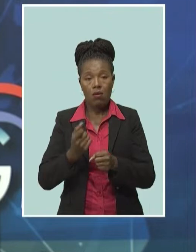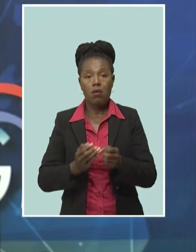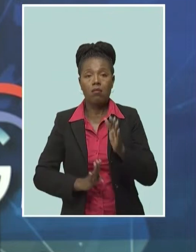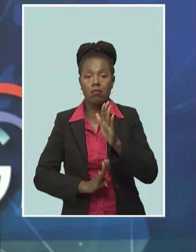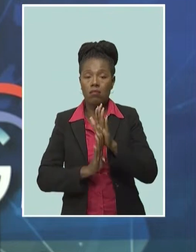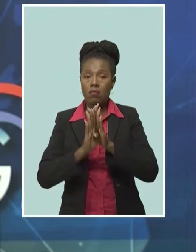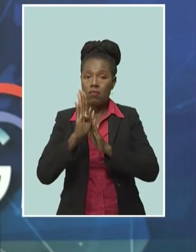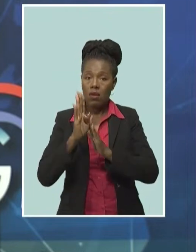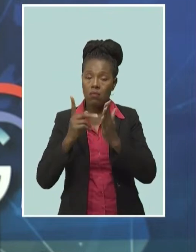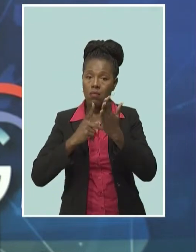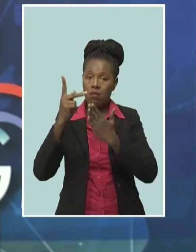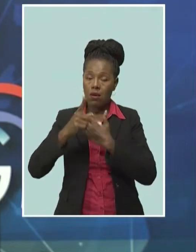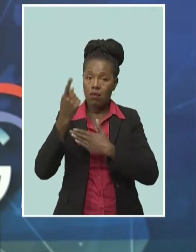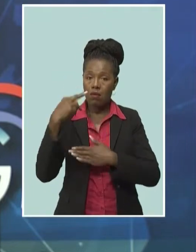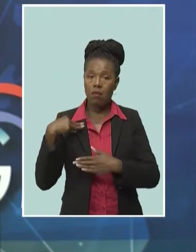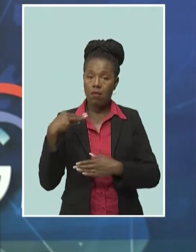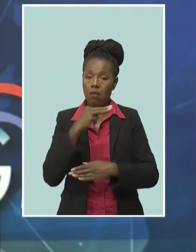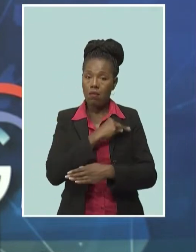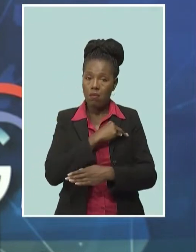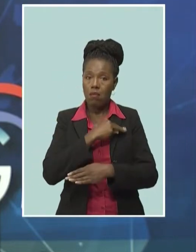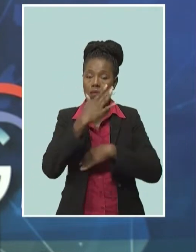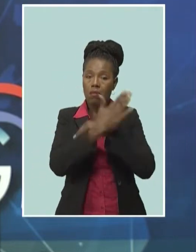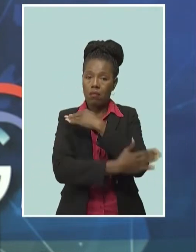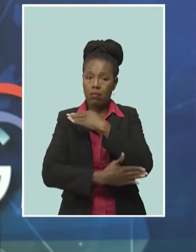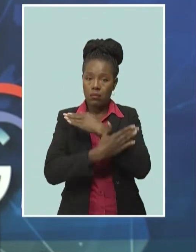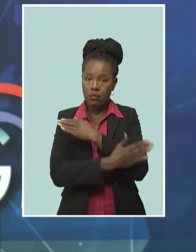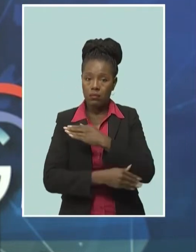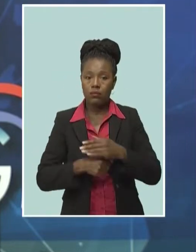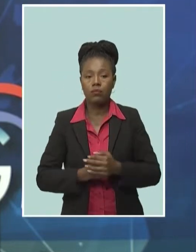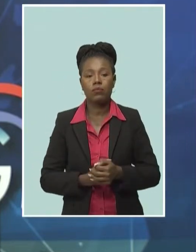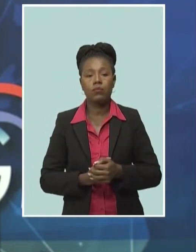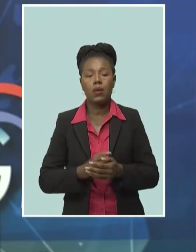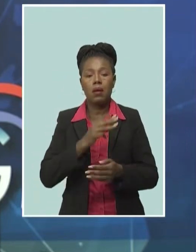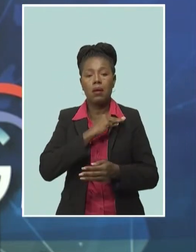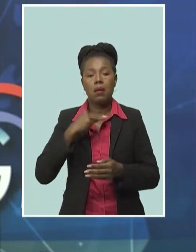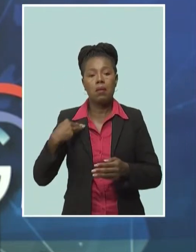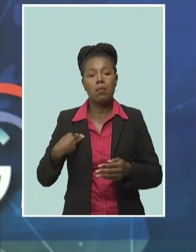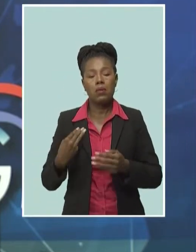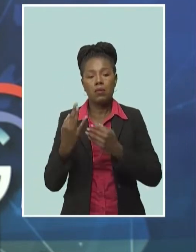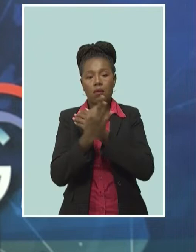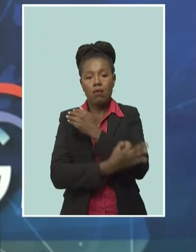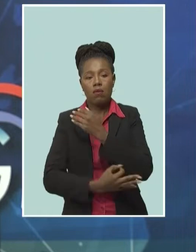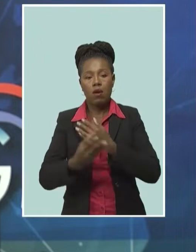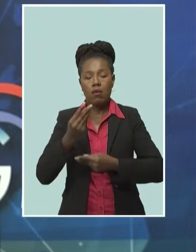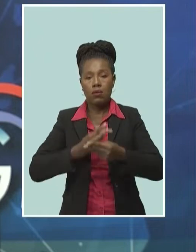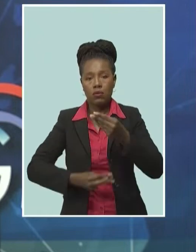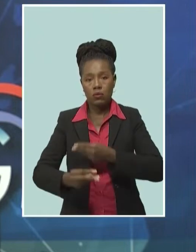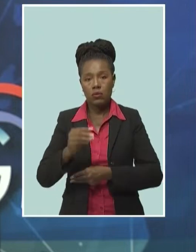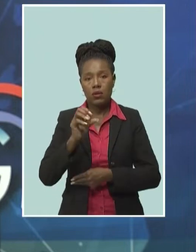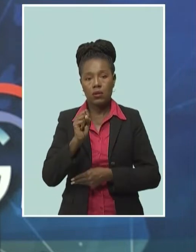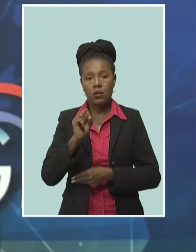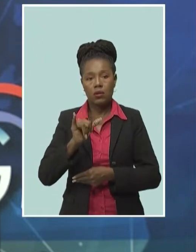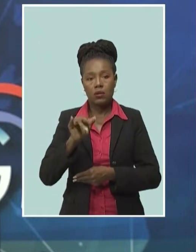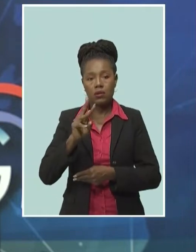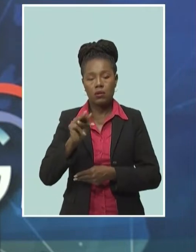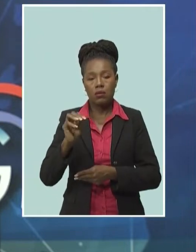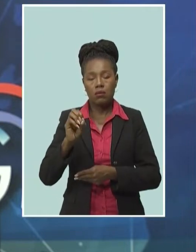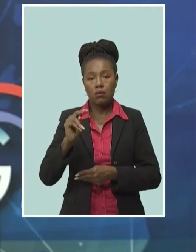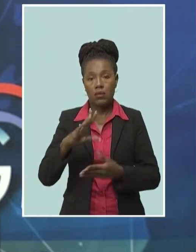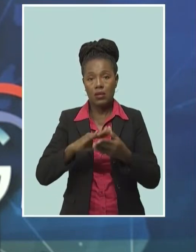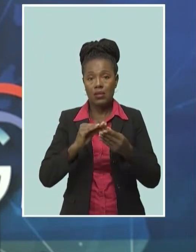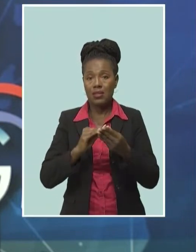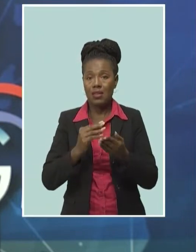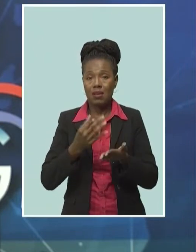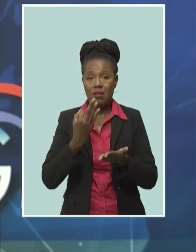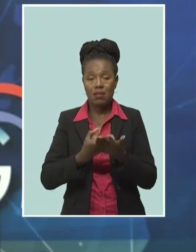for member states. The Minister of Foreign Affairs and Foreign Trade, Kerry Simmons, says the fund over its time hasn't surpassed $200